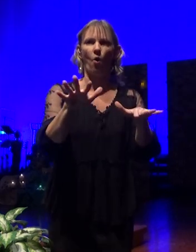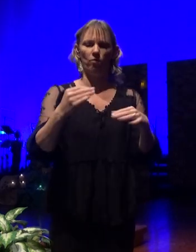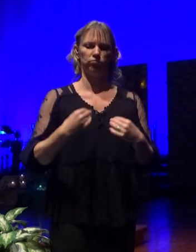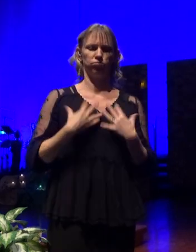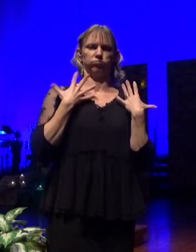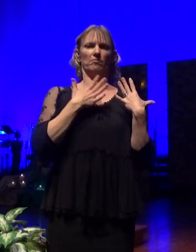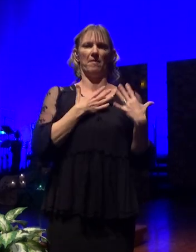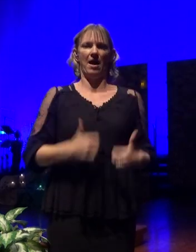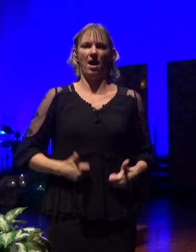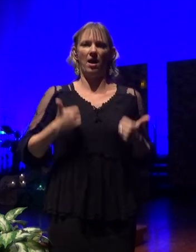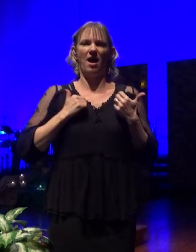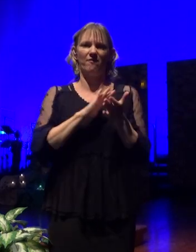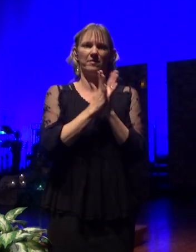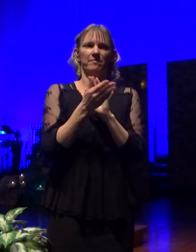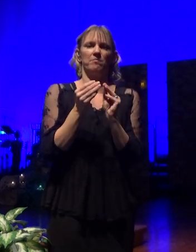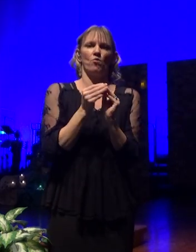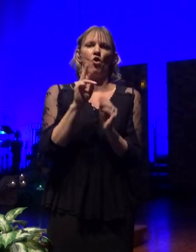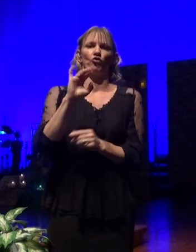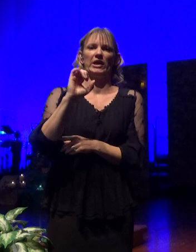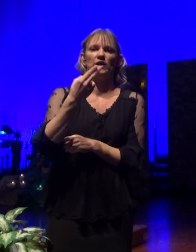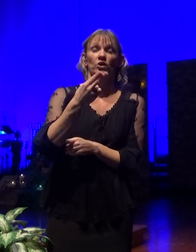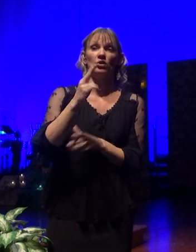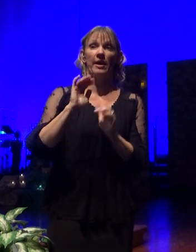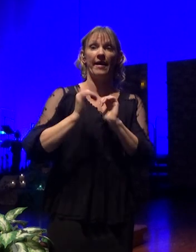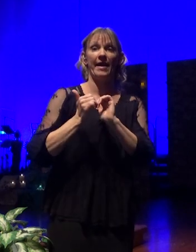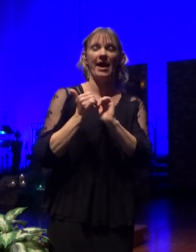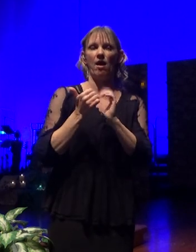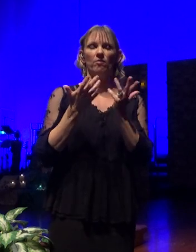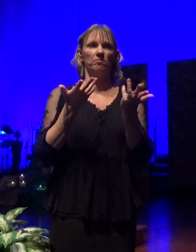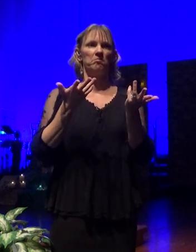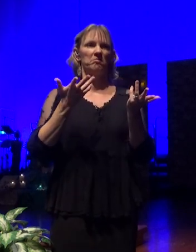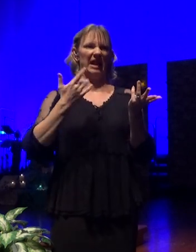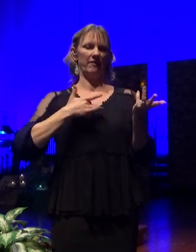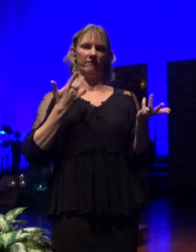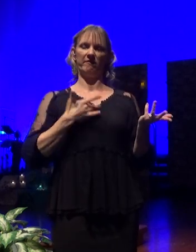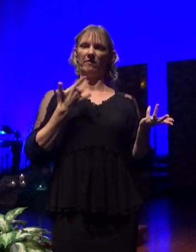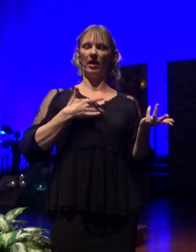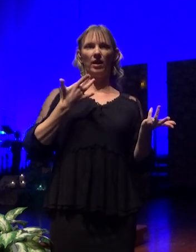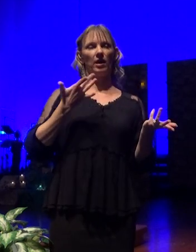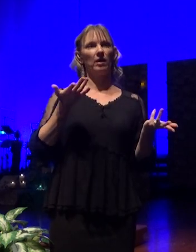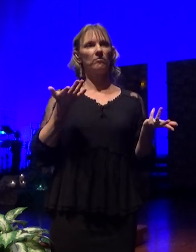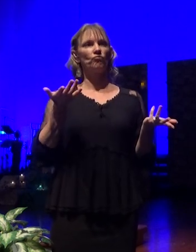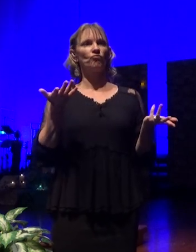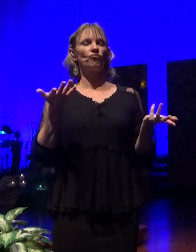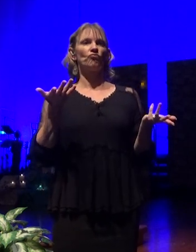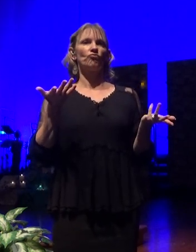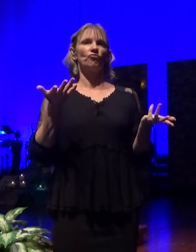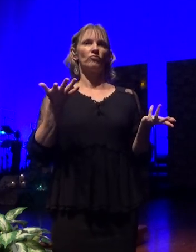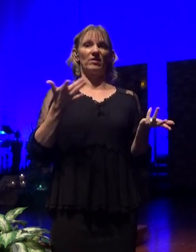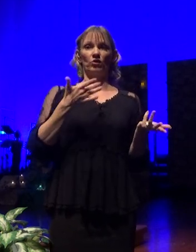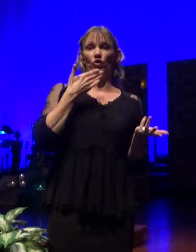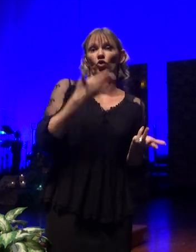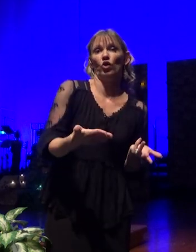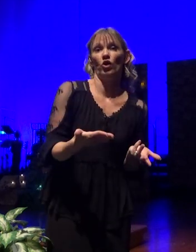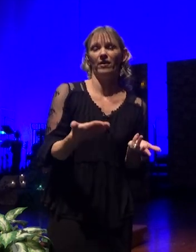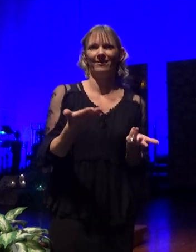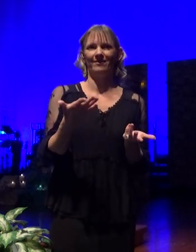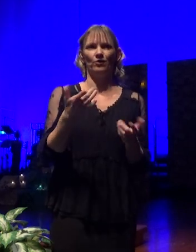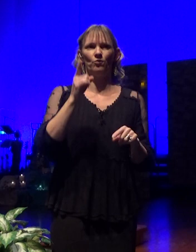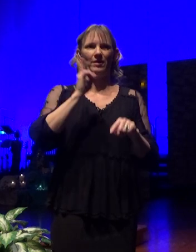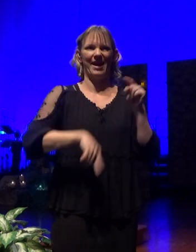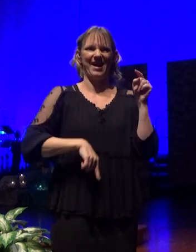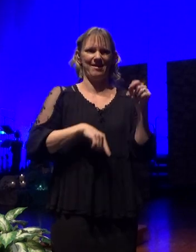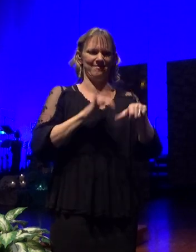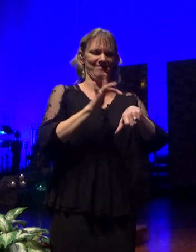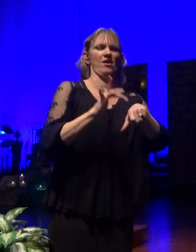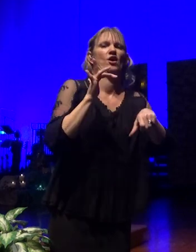just through sort of intangible sense of feeling good, feeling like